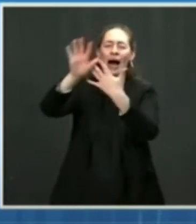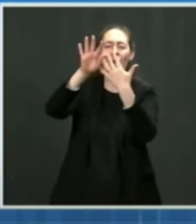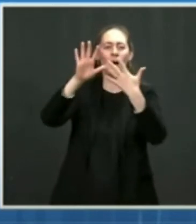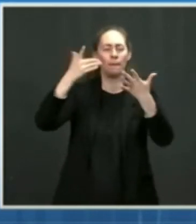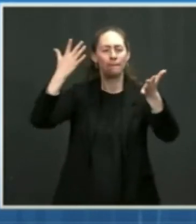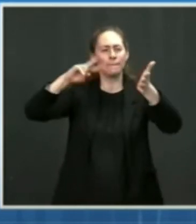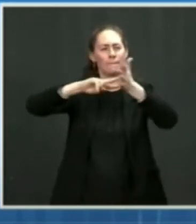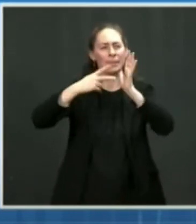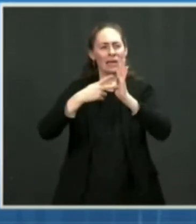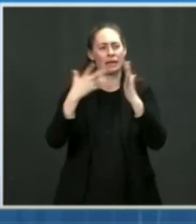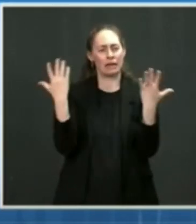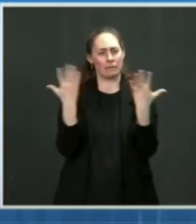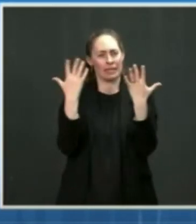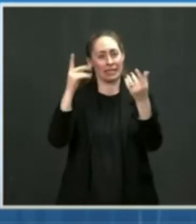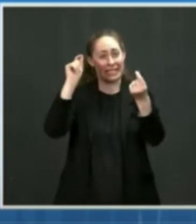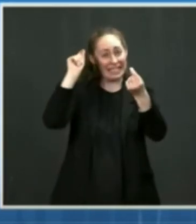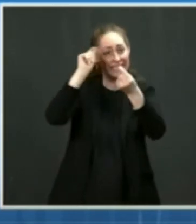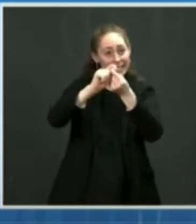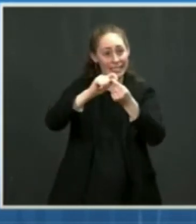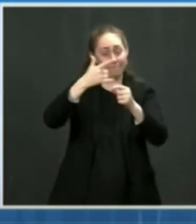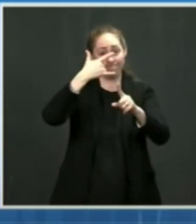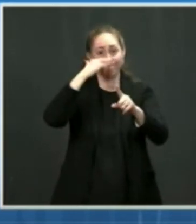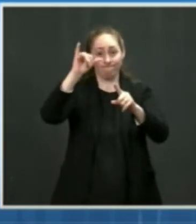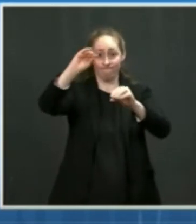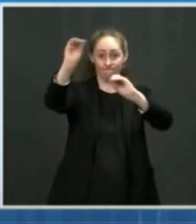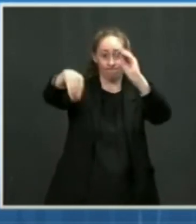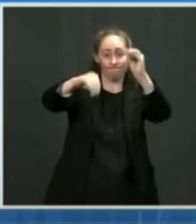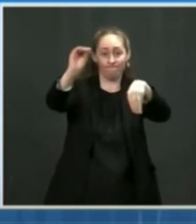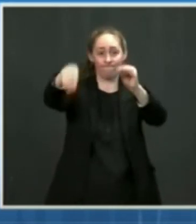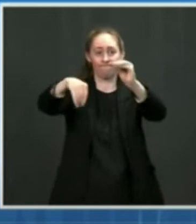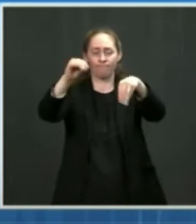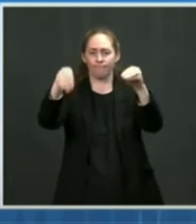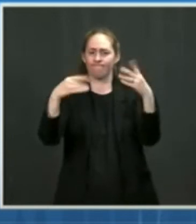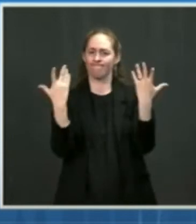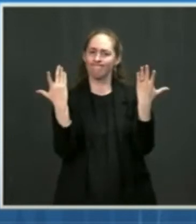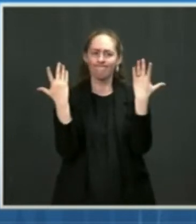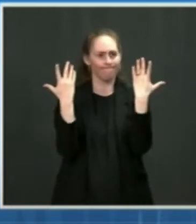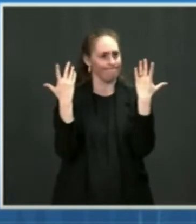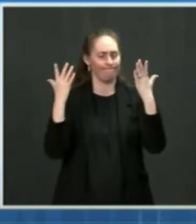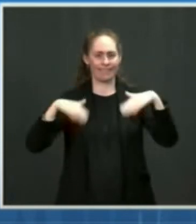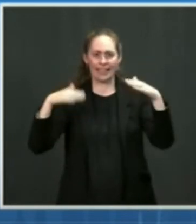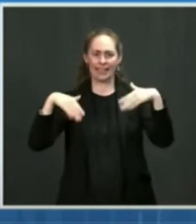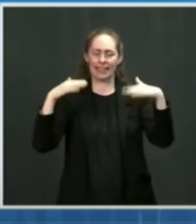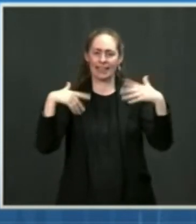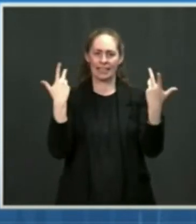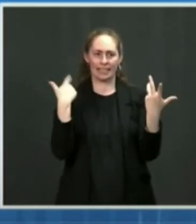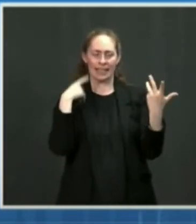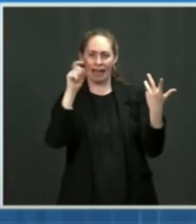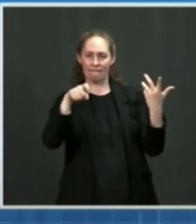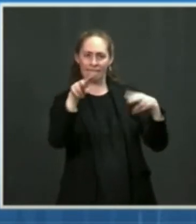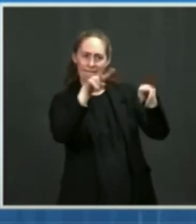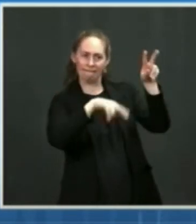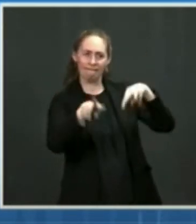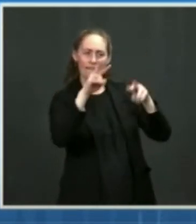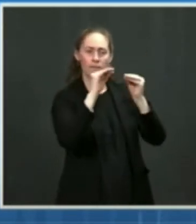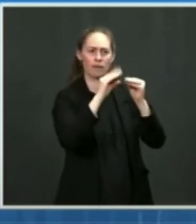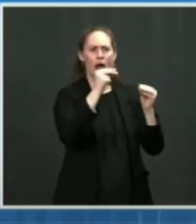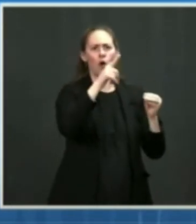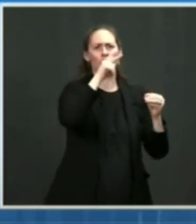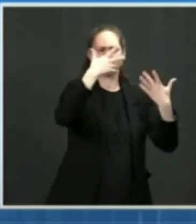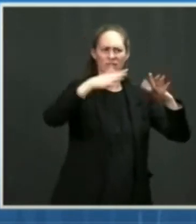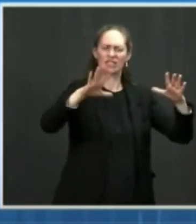what herd immunity percentage of vaccinated people plus people who've recovered. We've